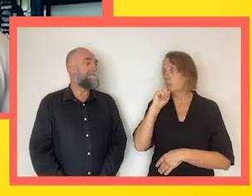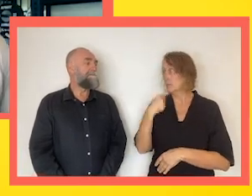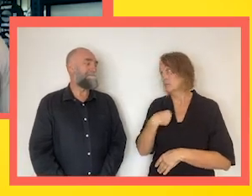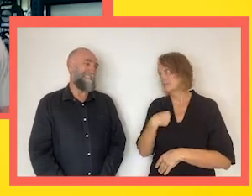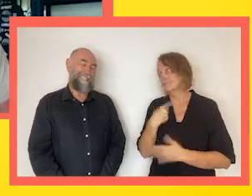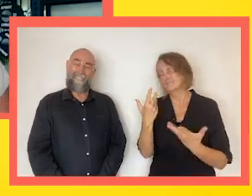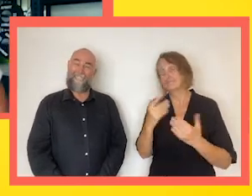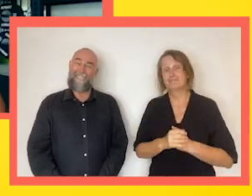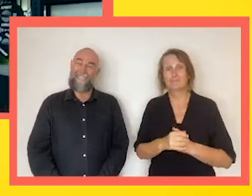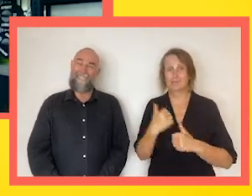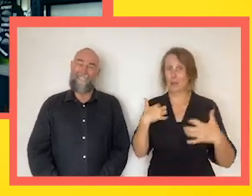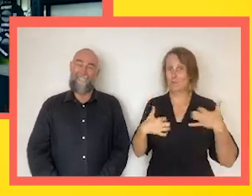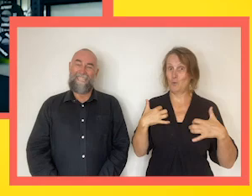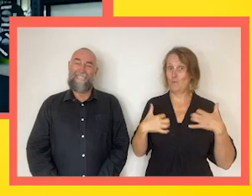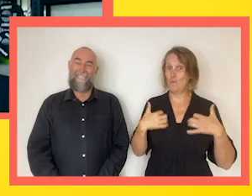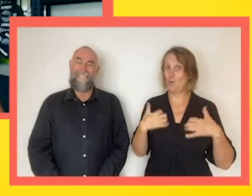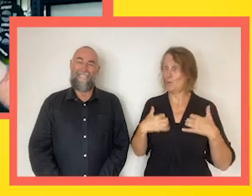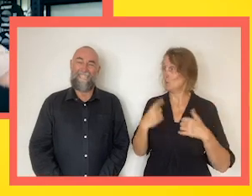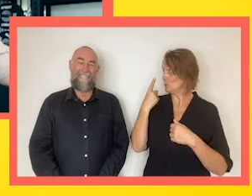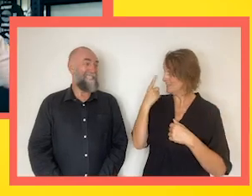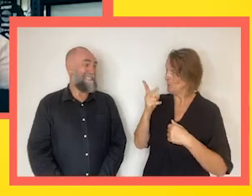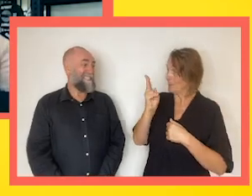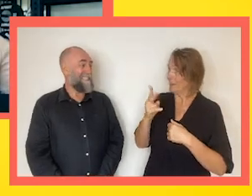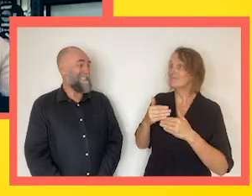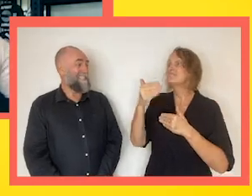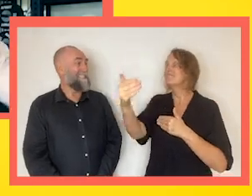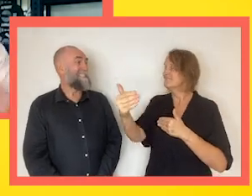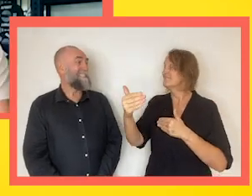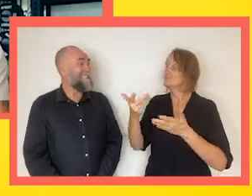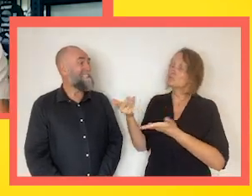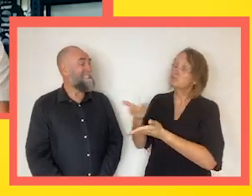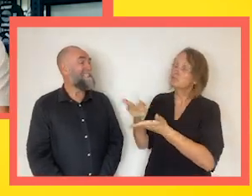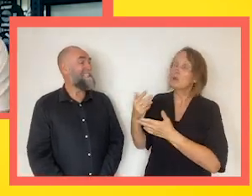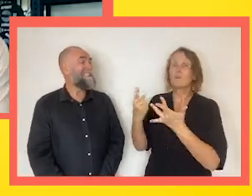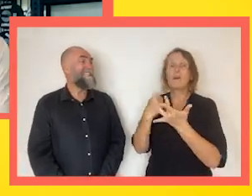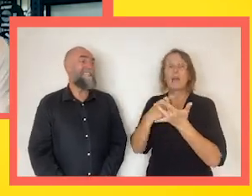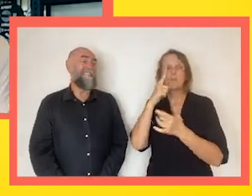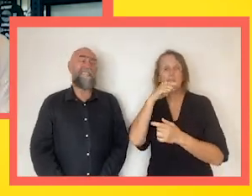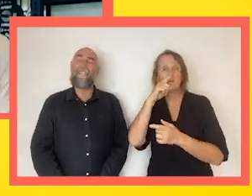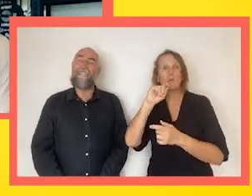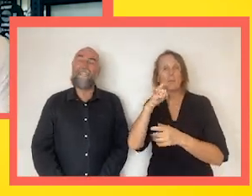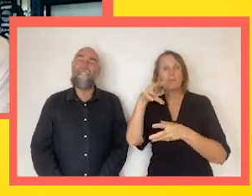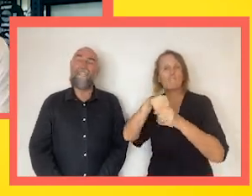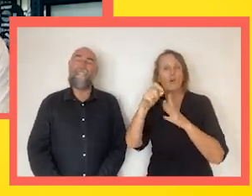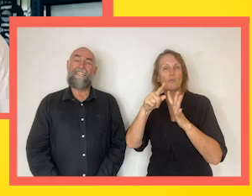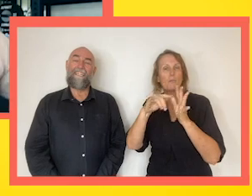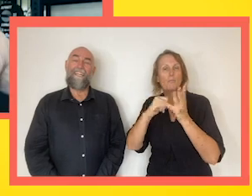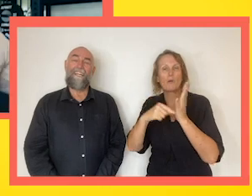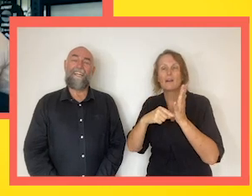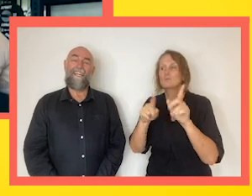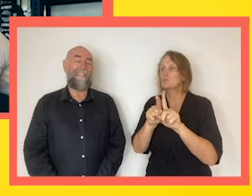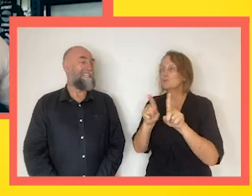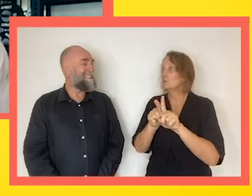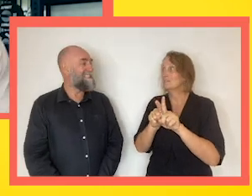mate. So, yeah, I'm looking forward to catching up on the pod, obviously, with some other hosts while I'm away, and getting